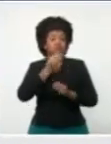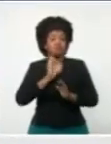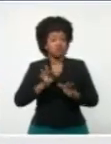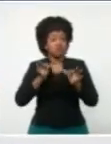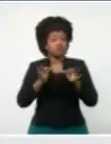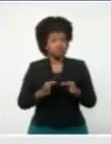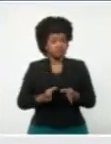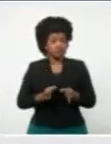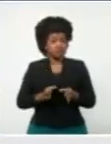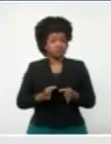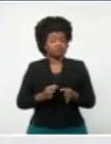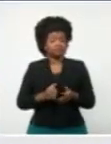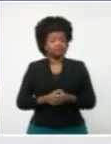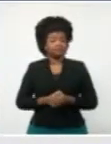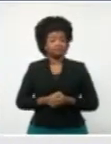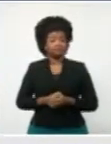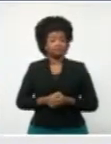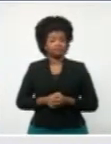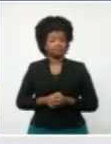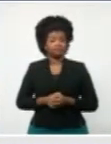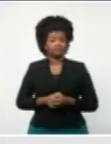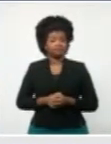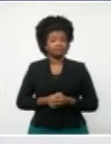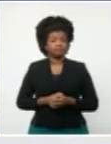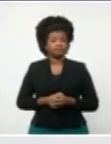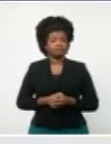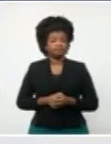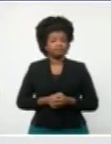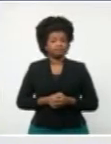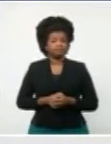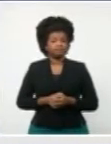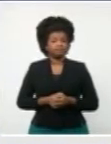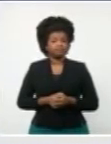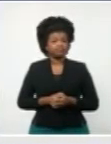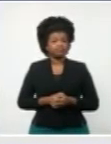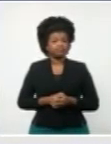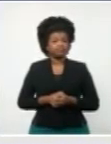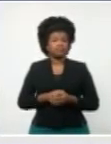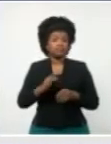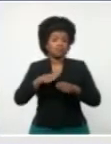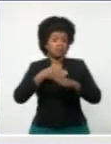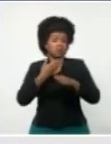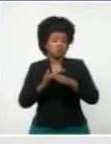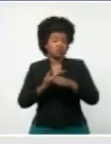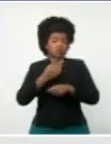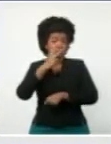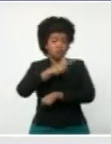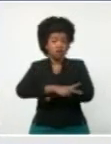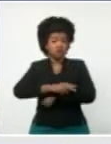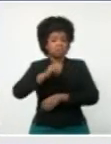117,103 confirmed cases, and the rest of the countries in the region have fewer cases.